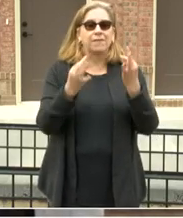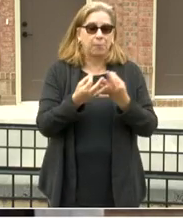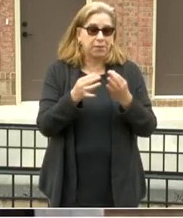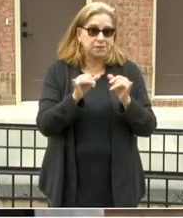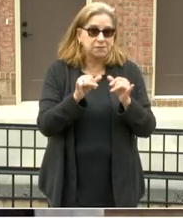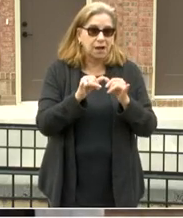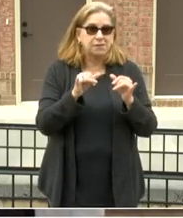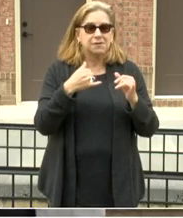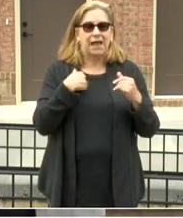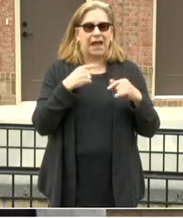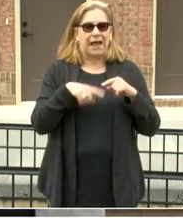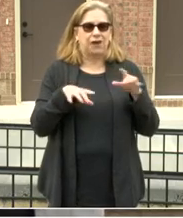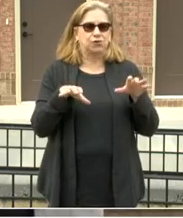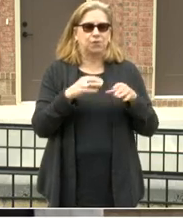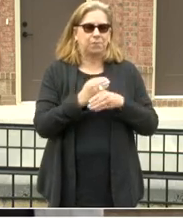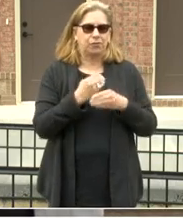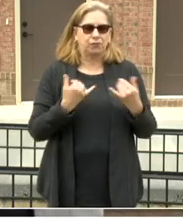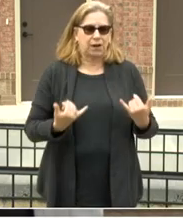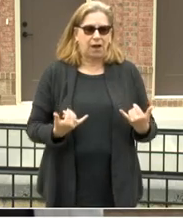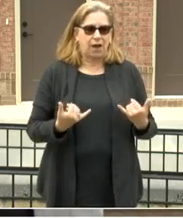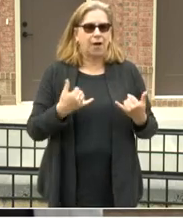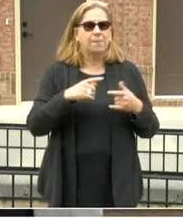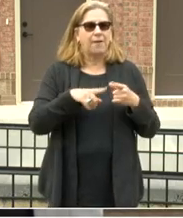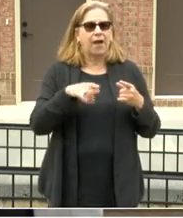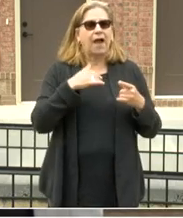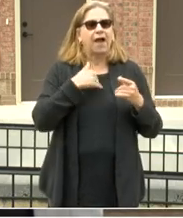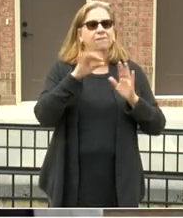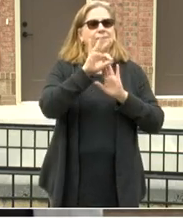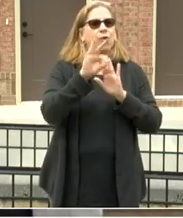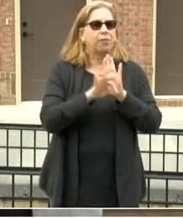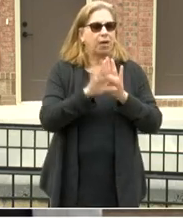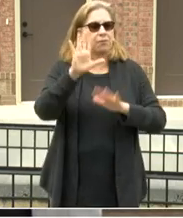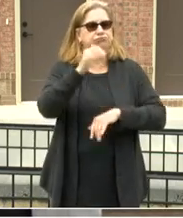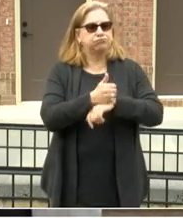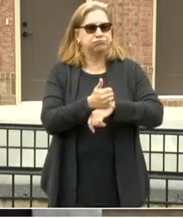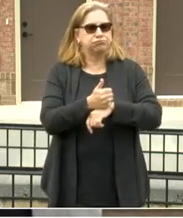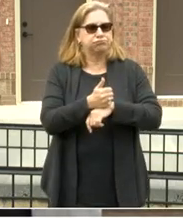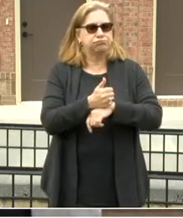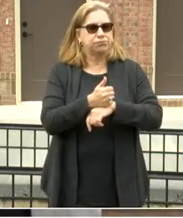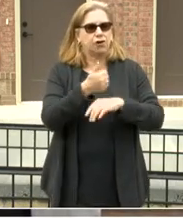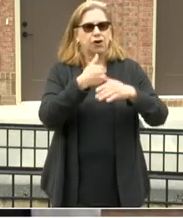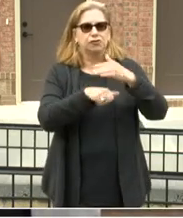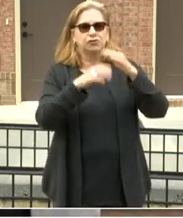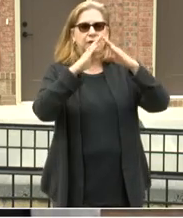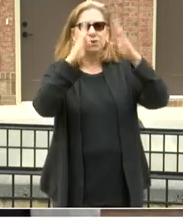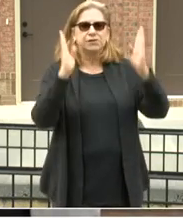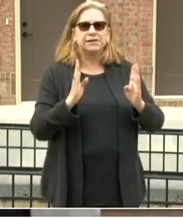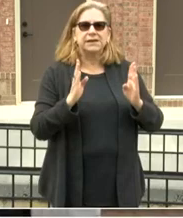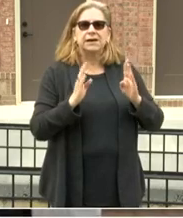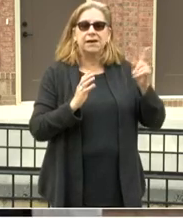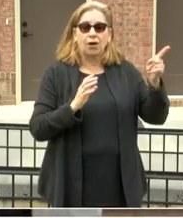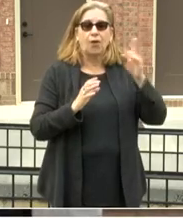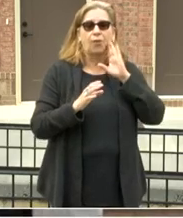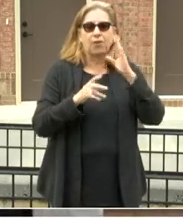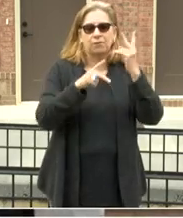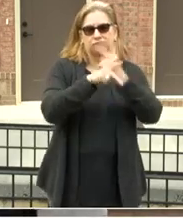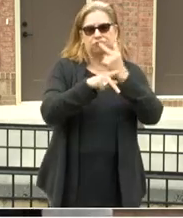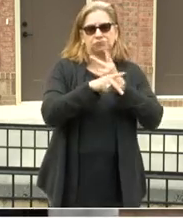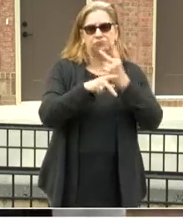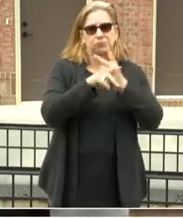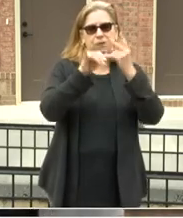you right now, but that's the formula to make sure that we deliver housing that all of our residents can afford.